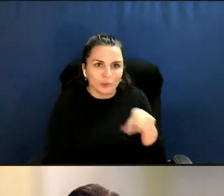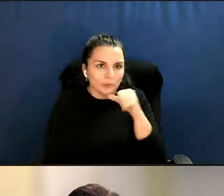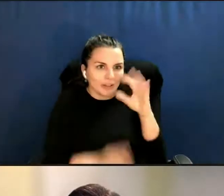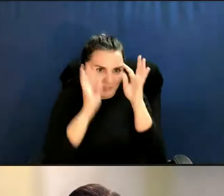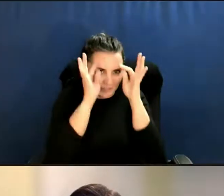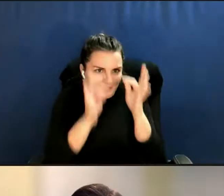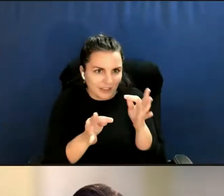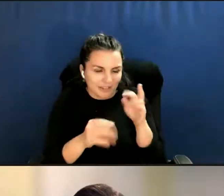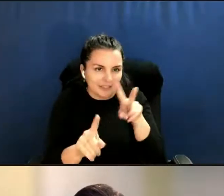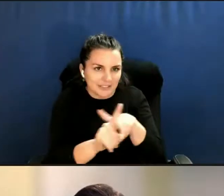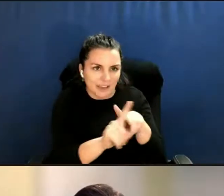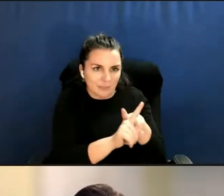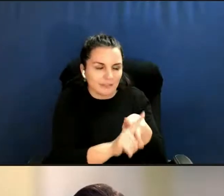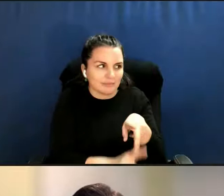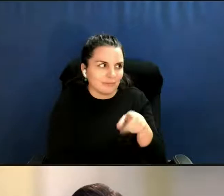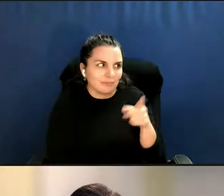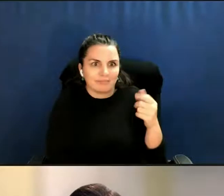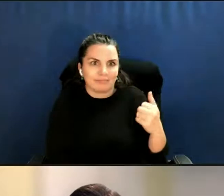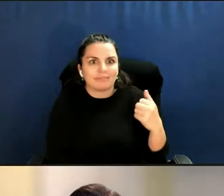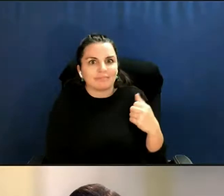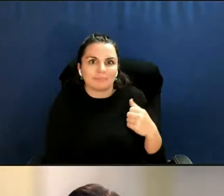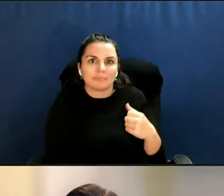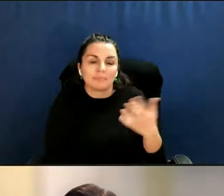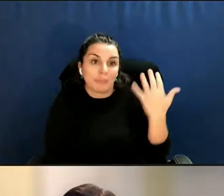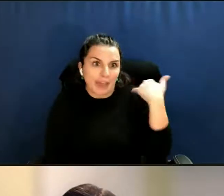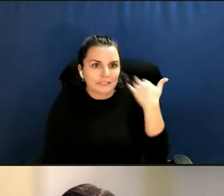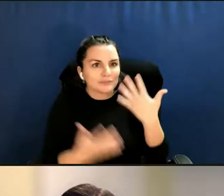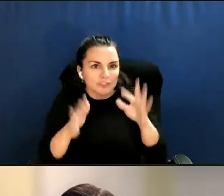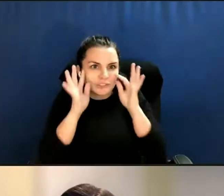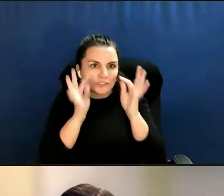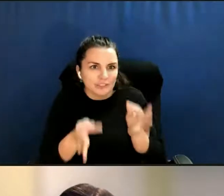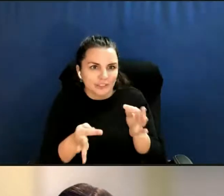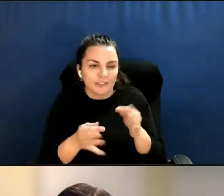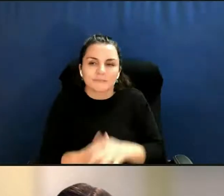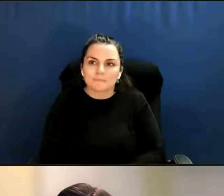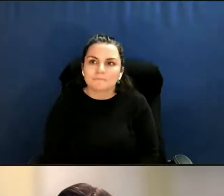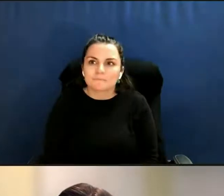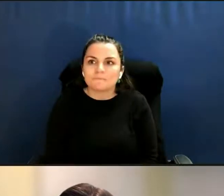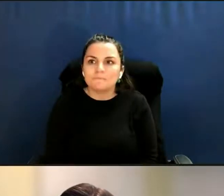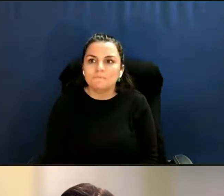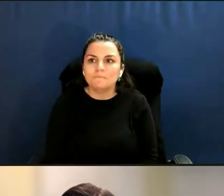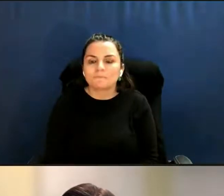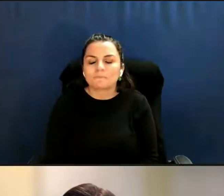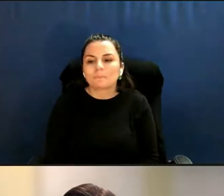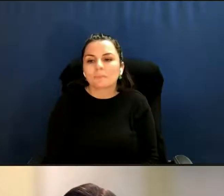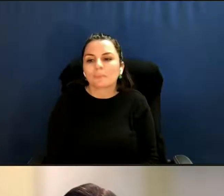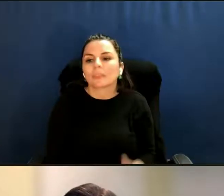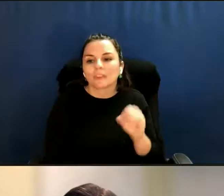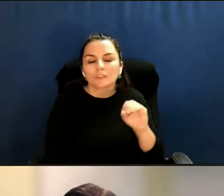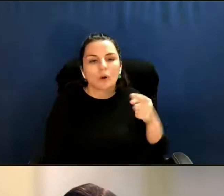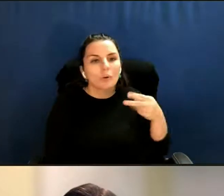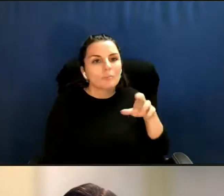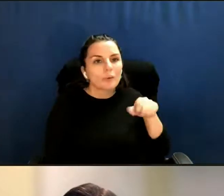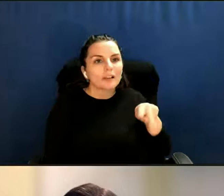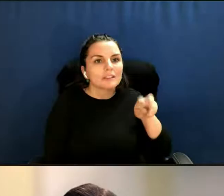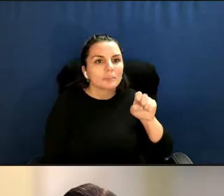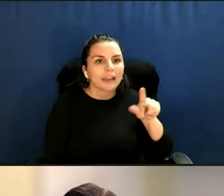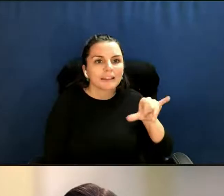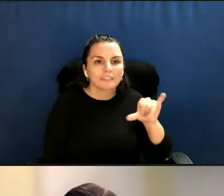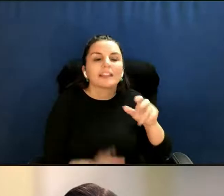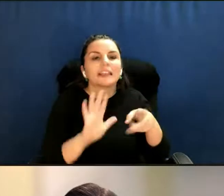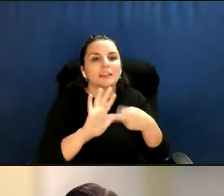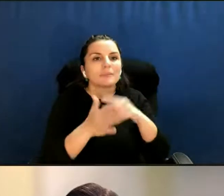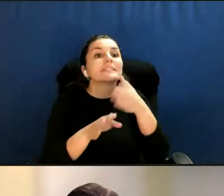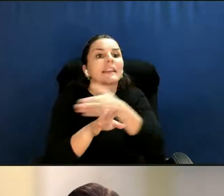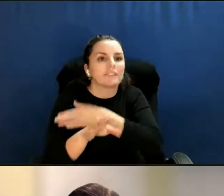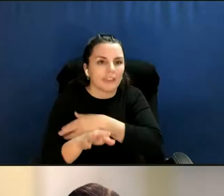advance you were going to do that, the intervention, it wasn't decided prior to the intervention. So prospectively assigned is simply